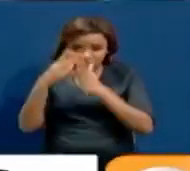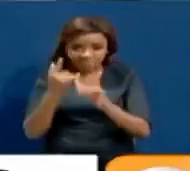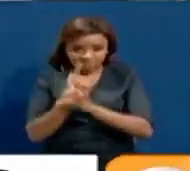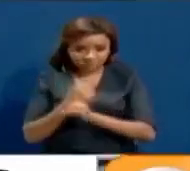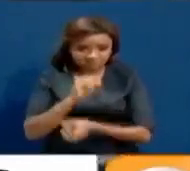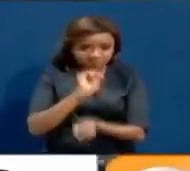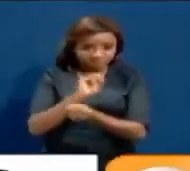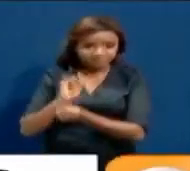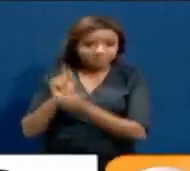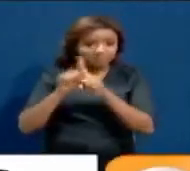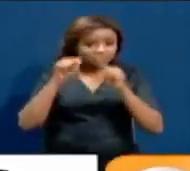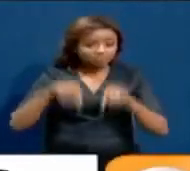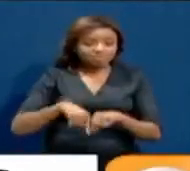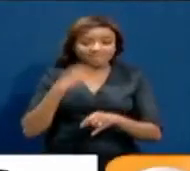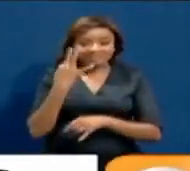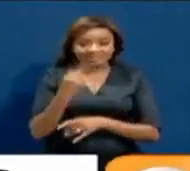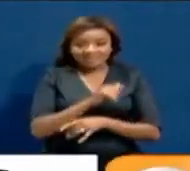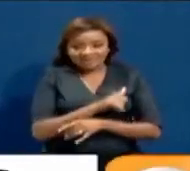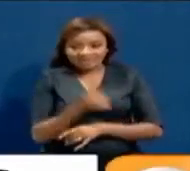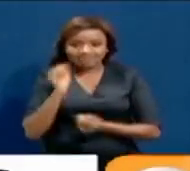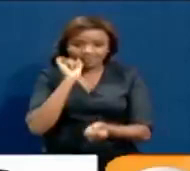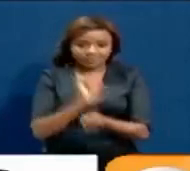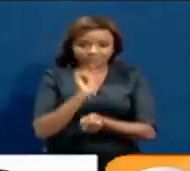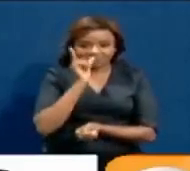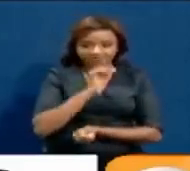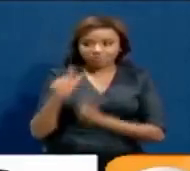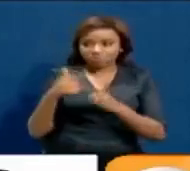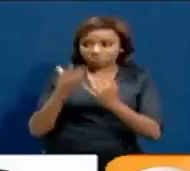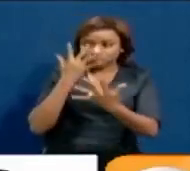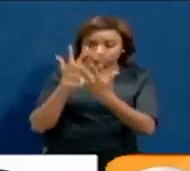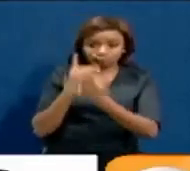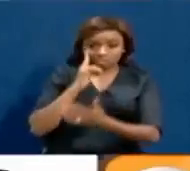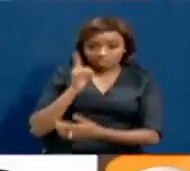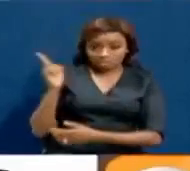leaders arrested earlier today, including Freeman Mbowe, remain in police custody